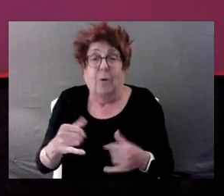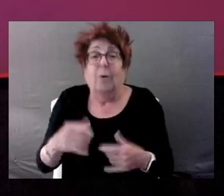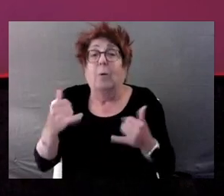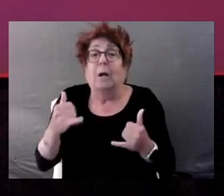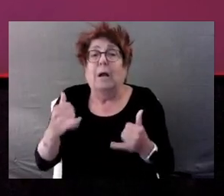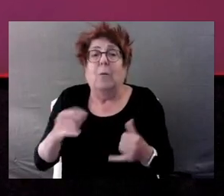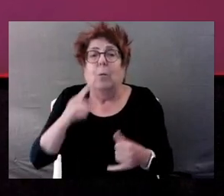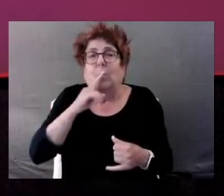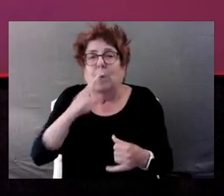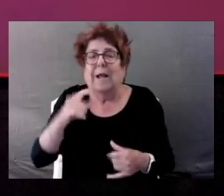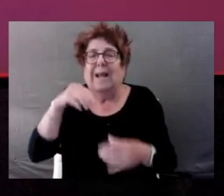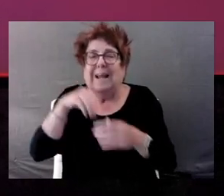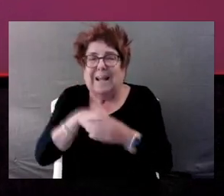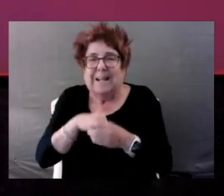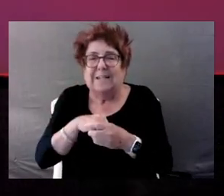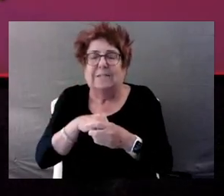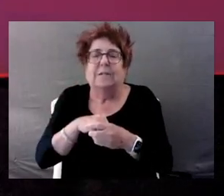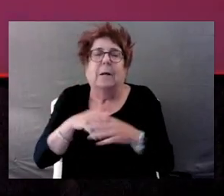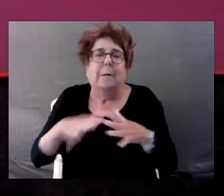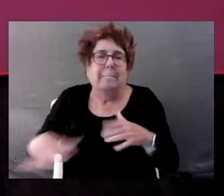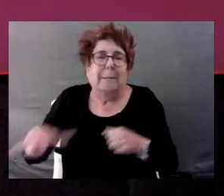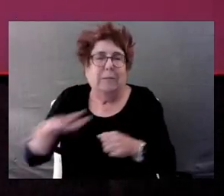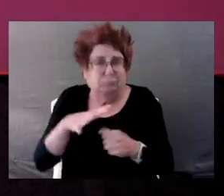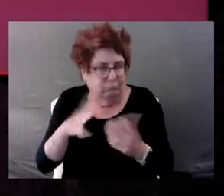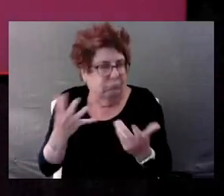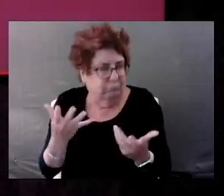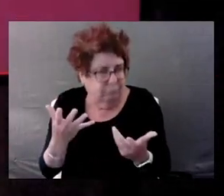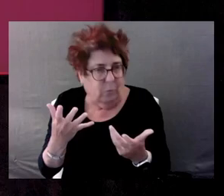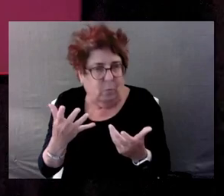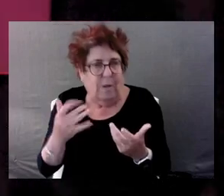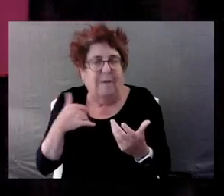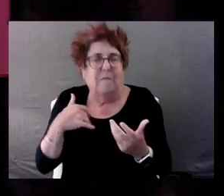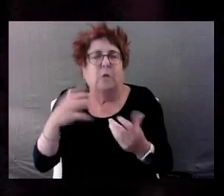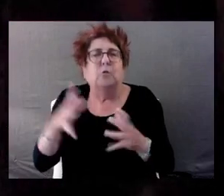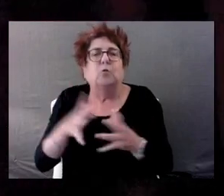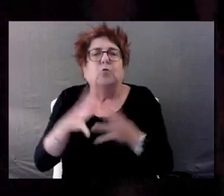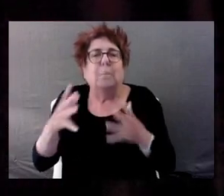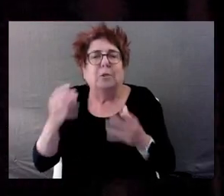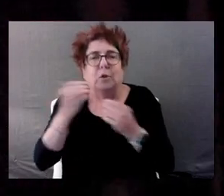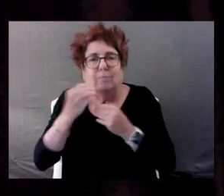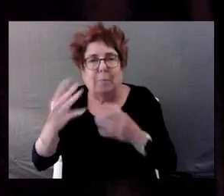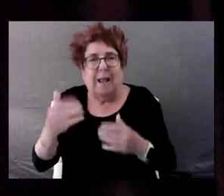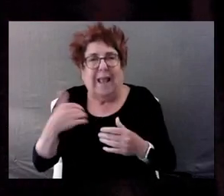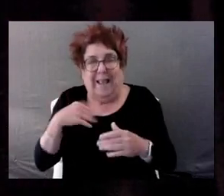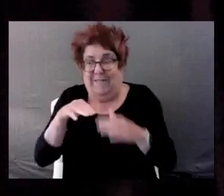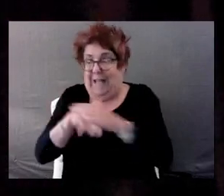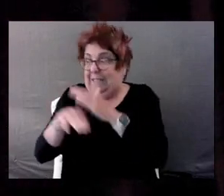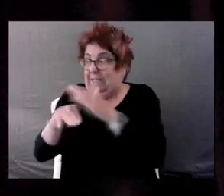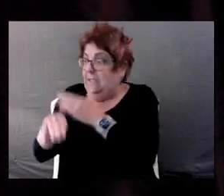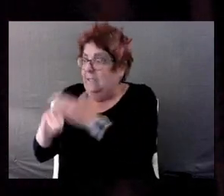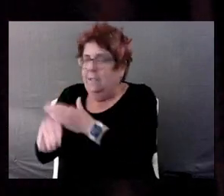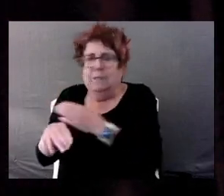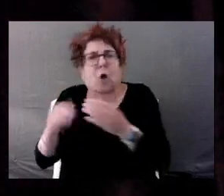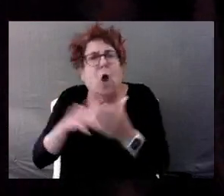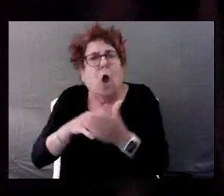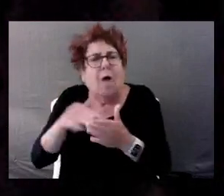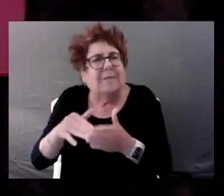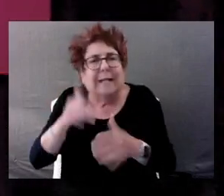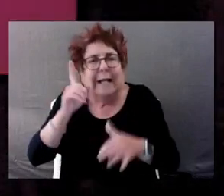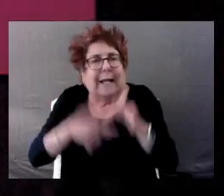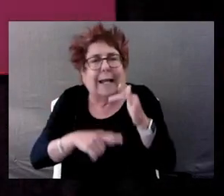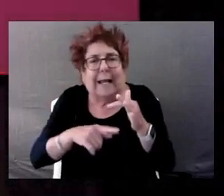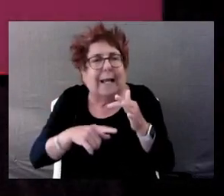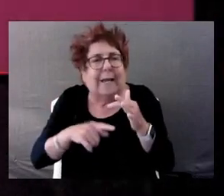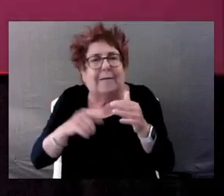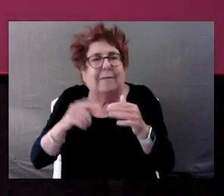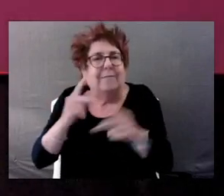much information that people have access to that they cannot, oftentimes they can't discern what is real, what is not real, what is true